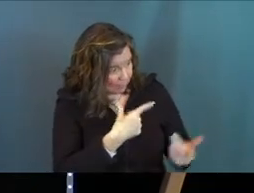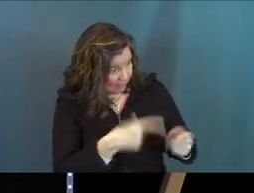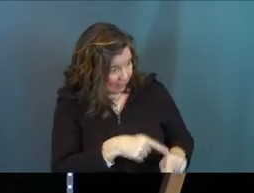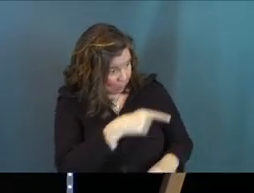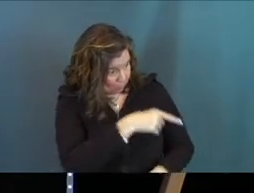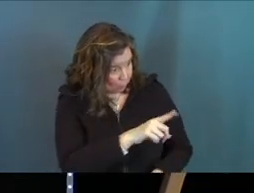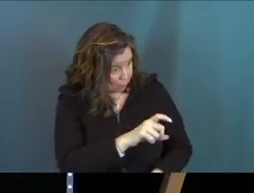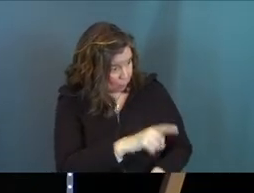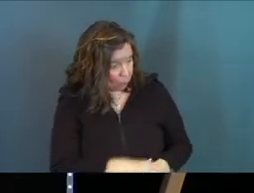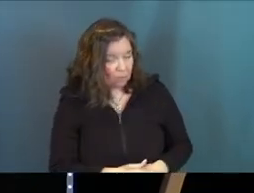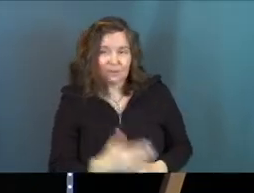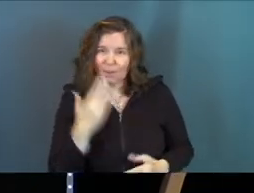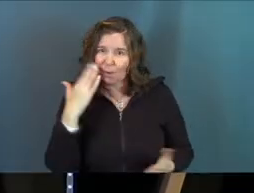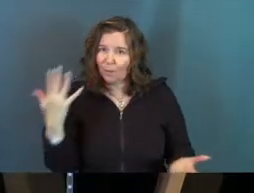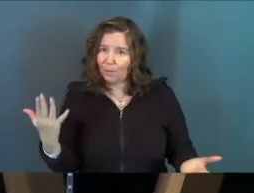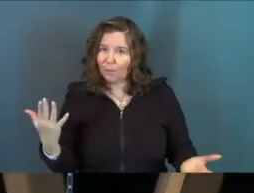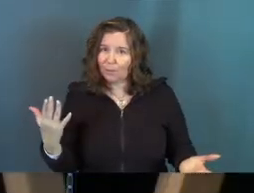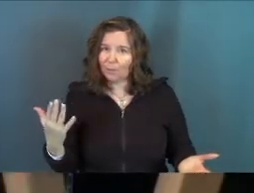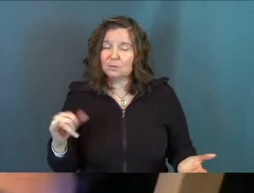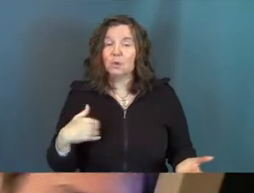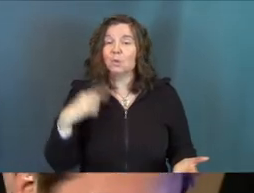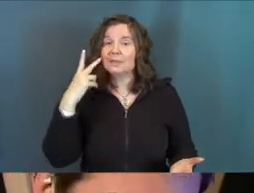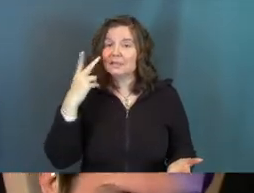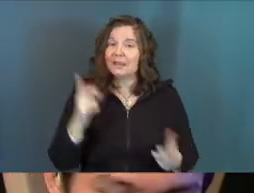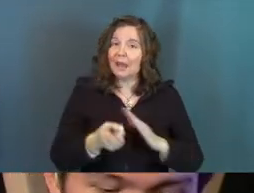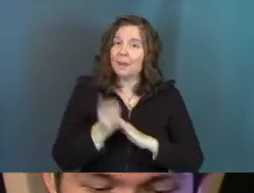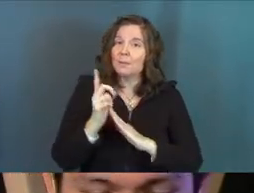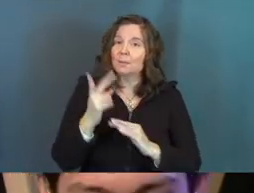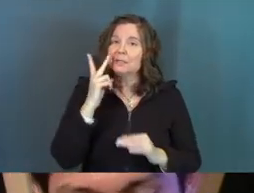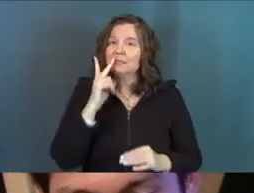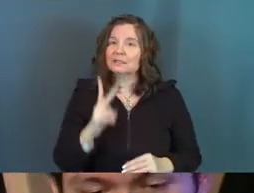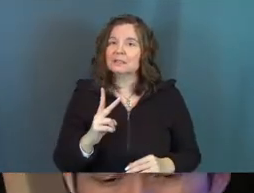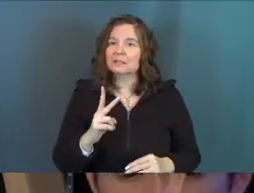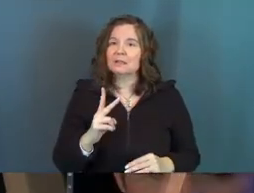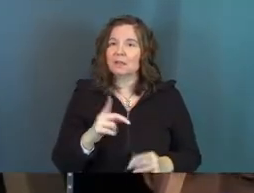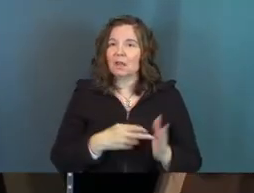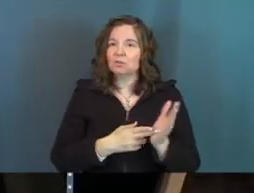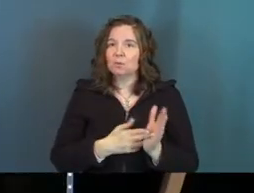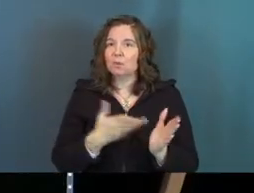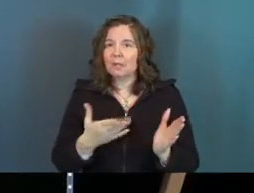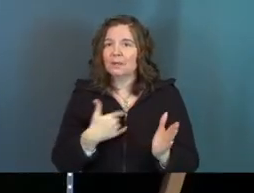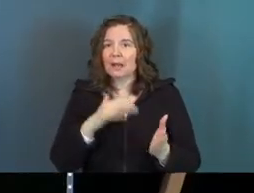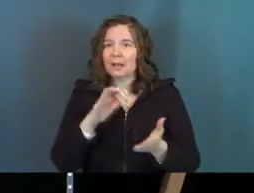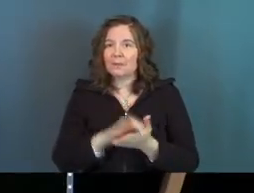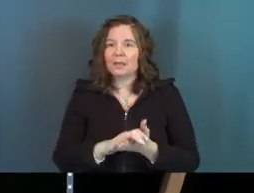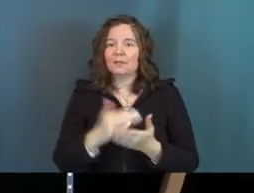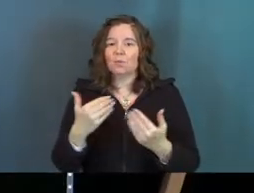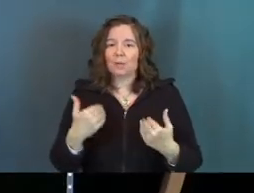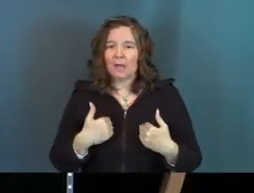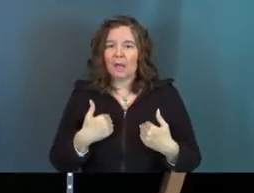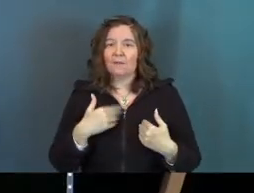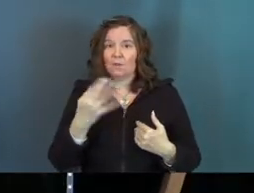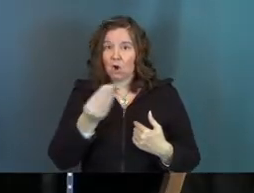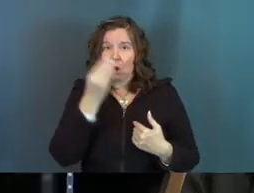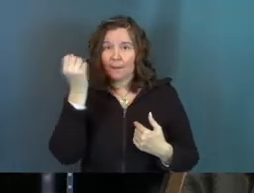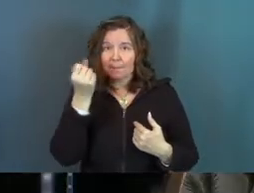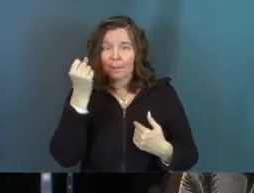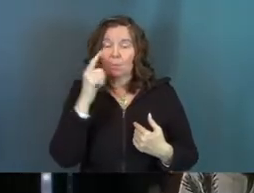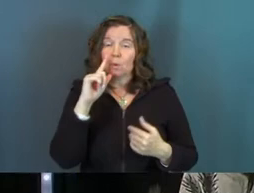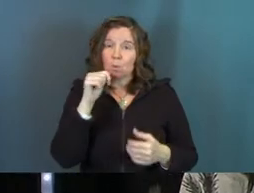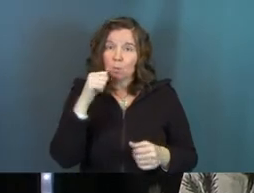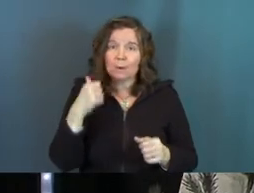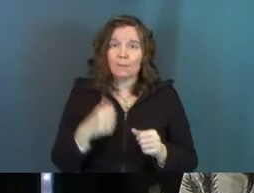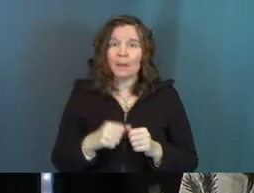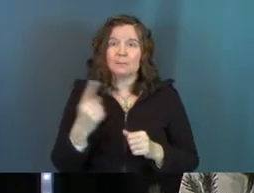going to happen? You know? So we see that moment. We see that truth right there, that I do believe we will have our memory. We will